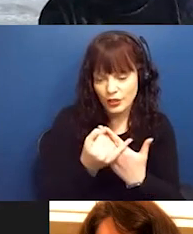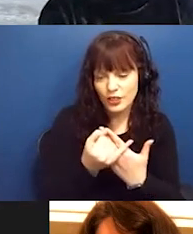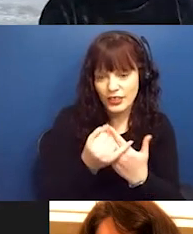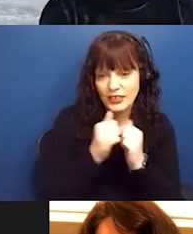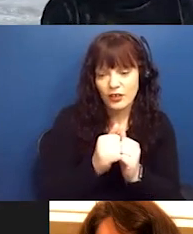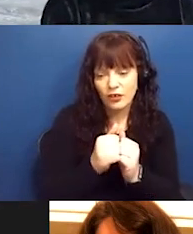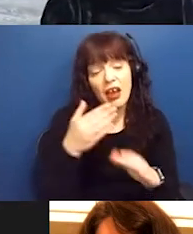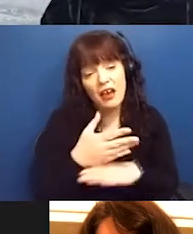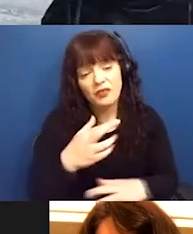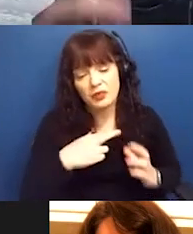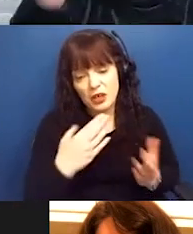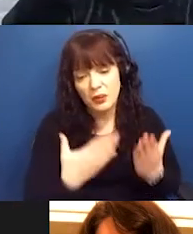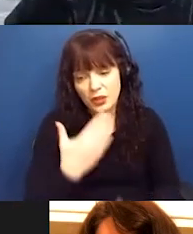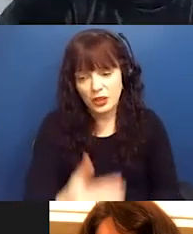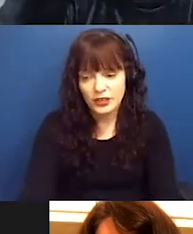time.